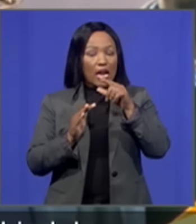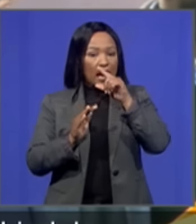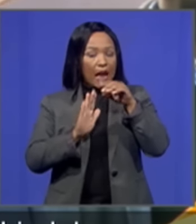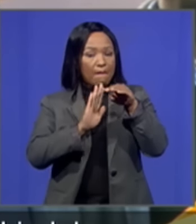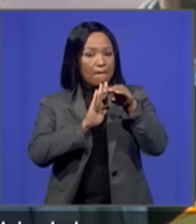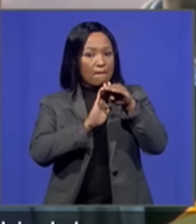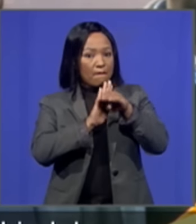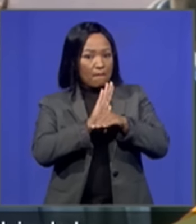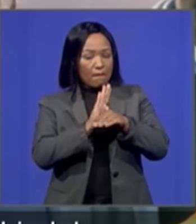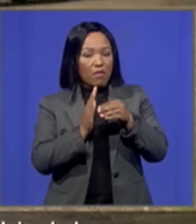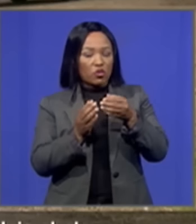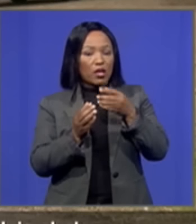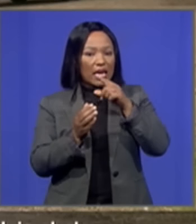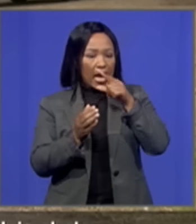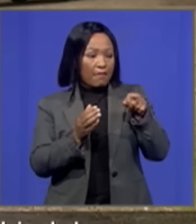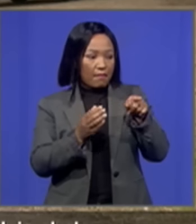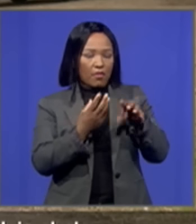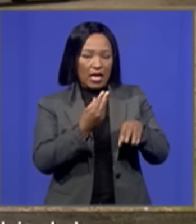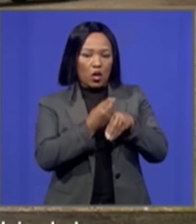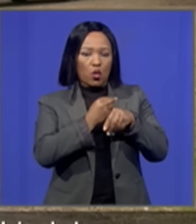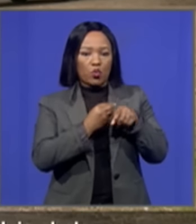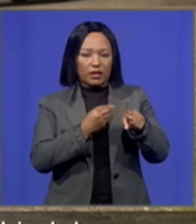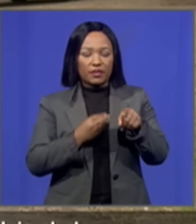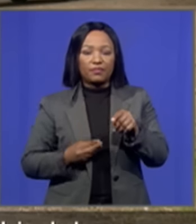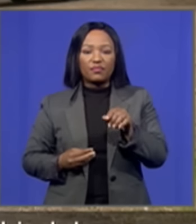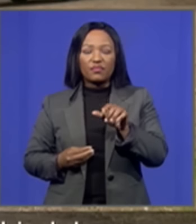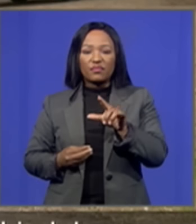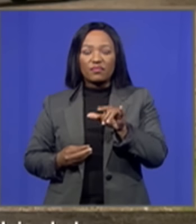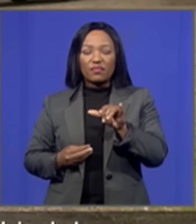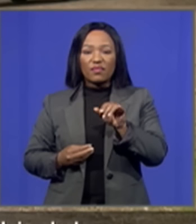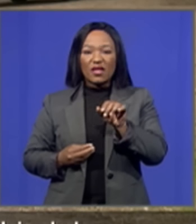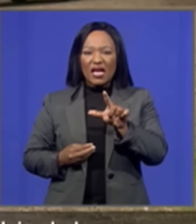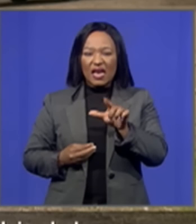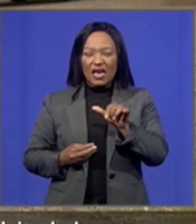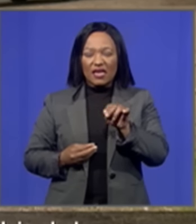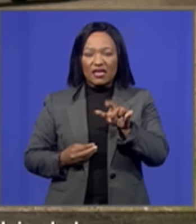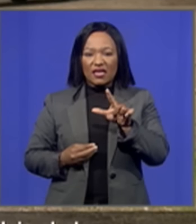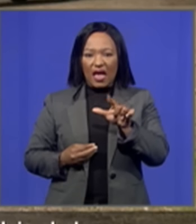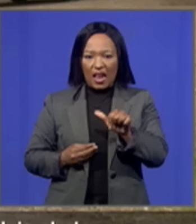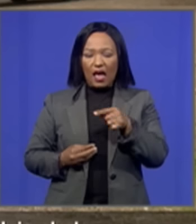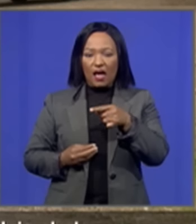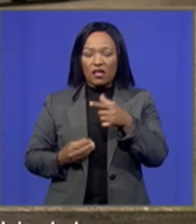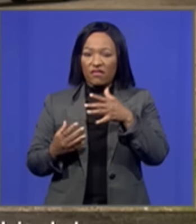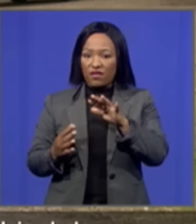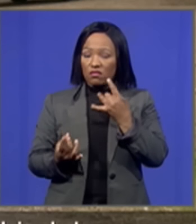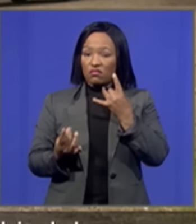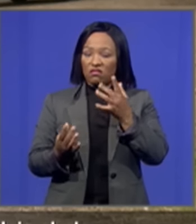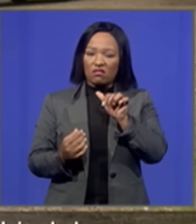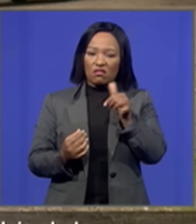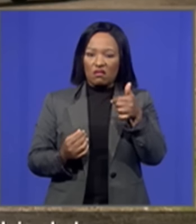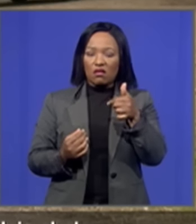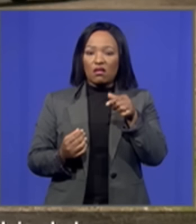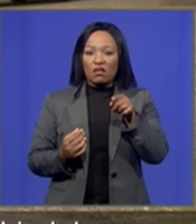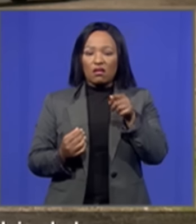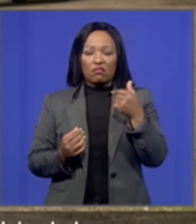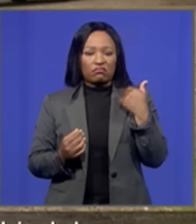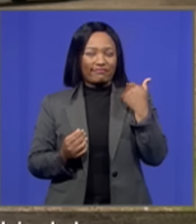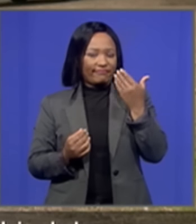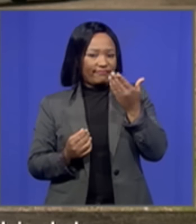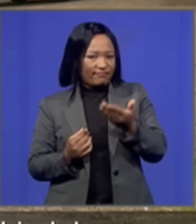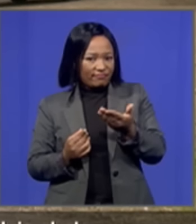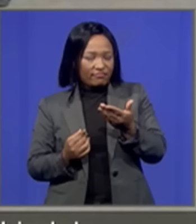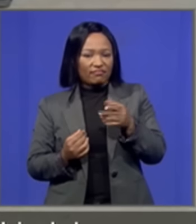here so that they include them. Mo teng ga Lindela go pululwa kgang e nngwe ditlhopha tsa ditshwanelo tsa botho e sa le dintsi di